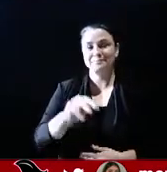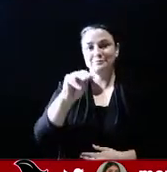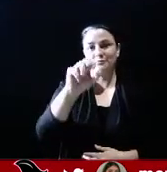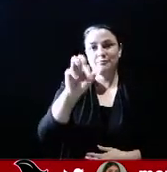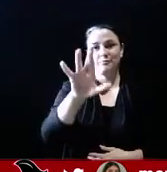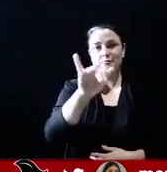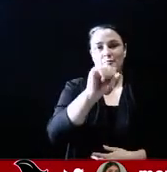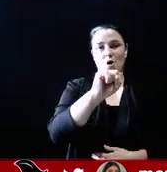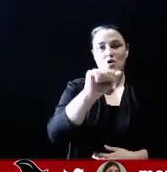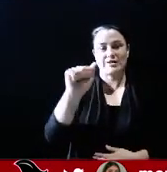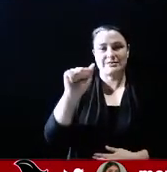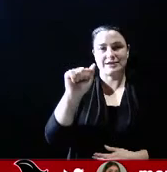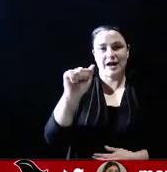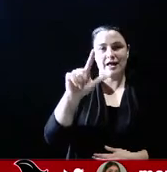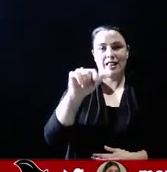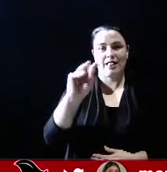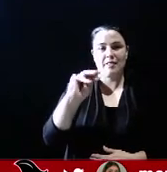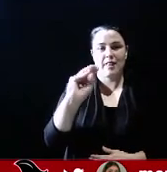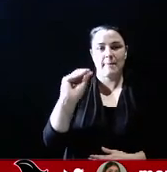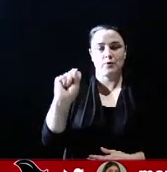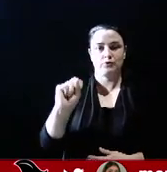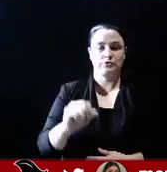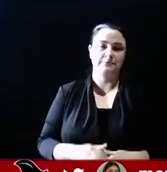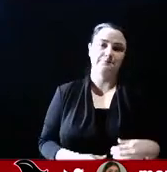Marissa Lynn Lemos,